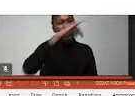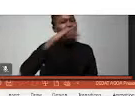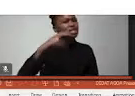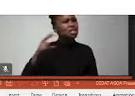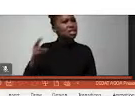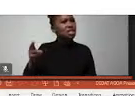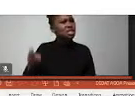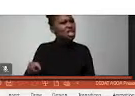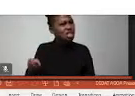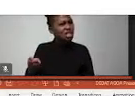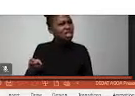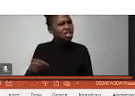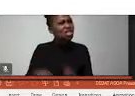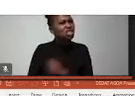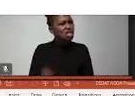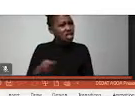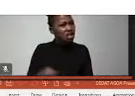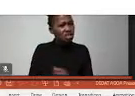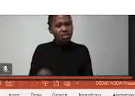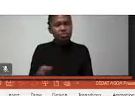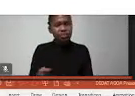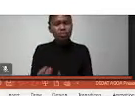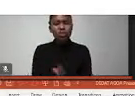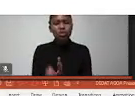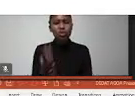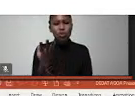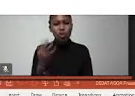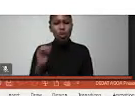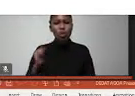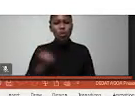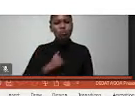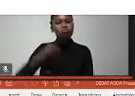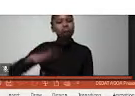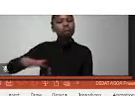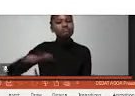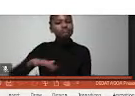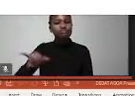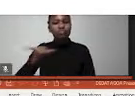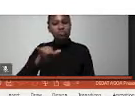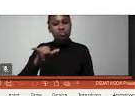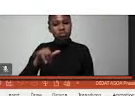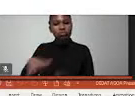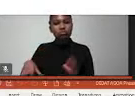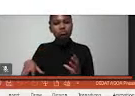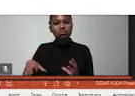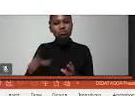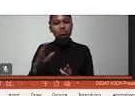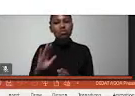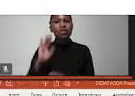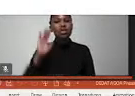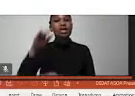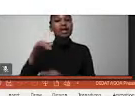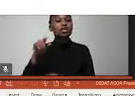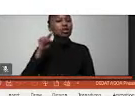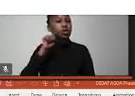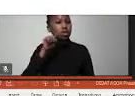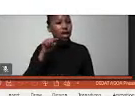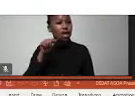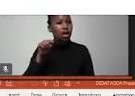here we are poised to grow our position as both an importer and an exporter from the US market.